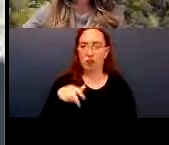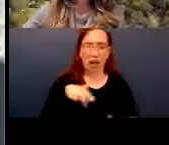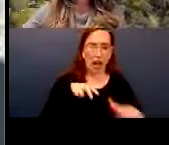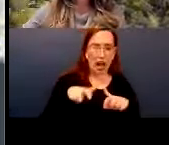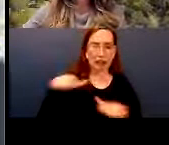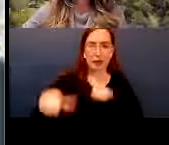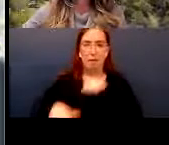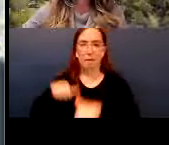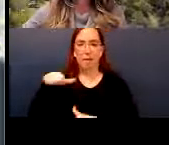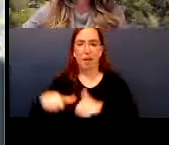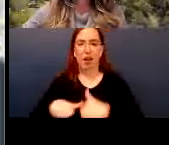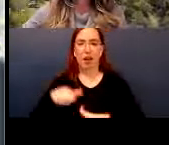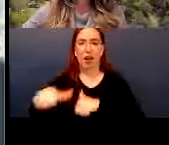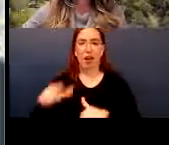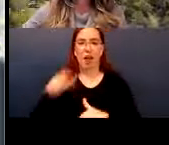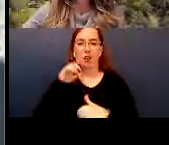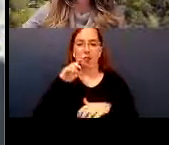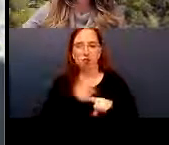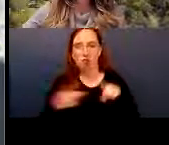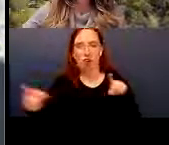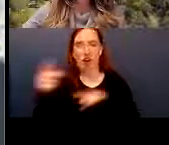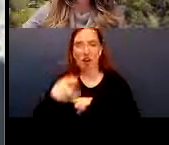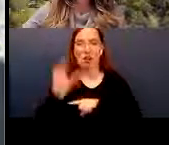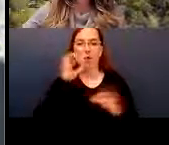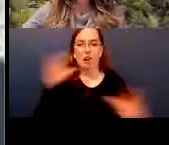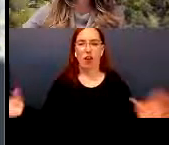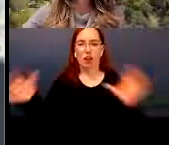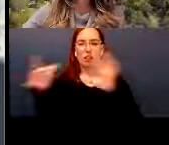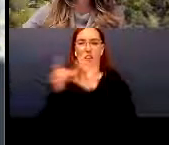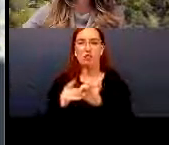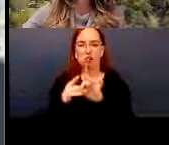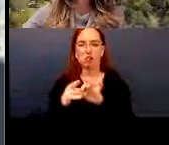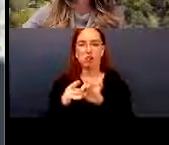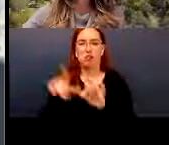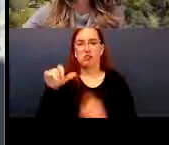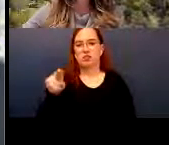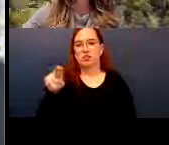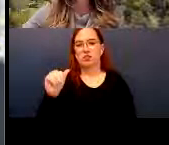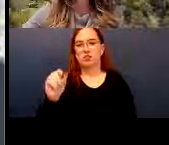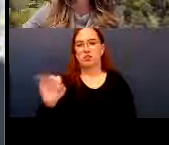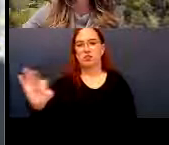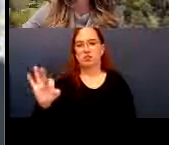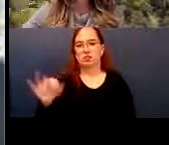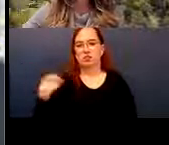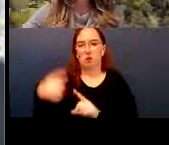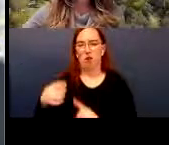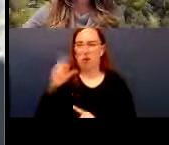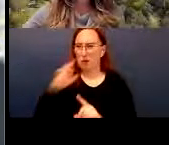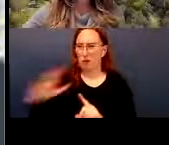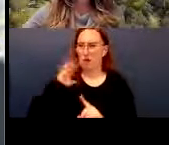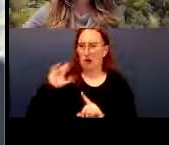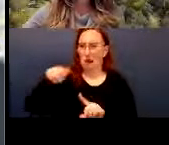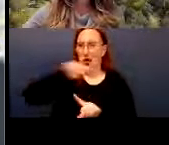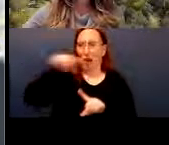here, at Lunef Point. So instead of trail users having to make the U shape that they have to